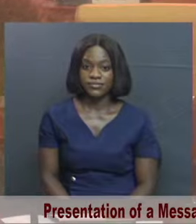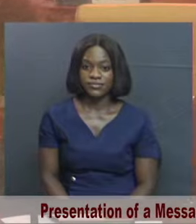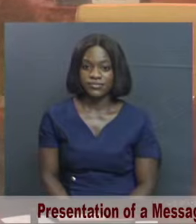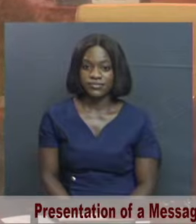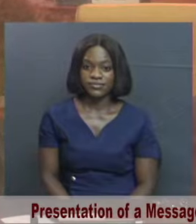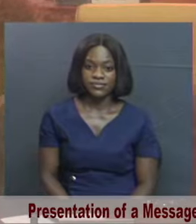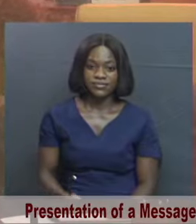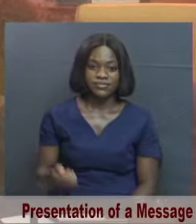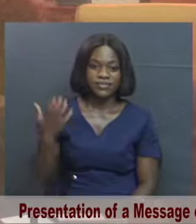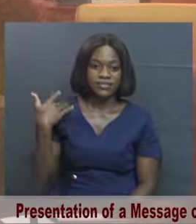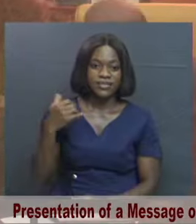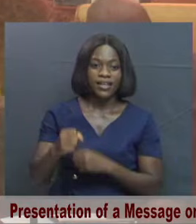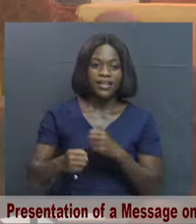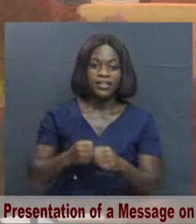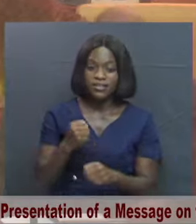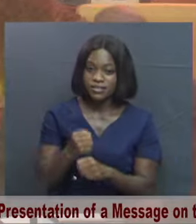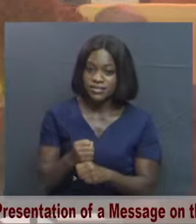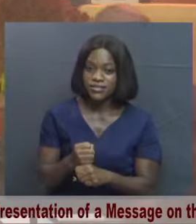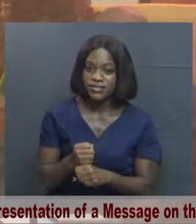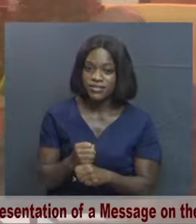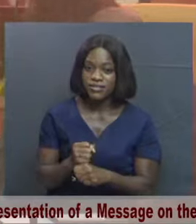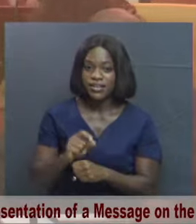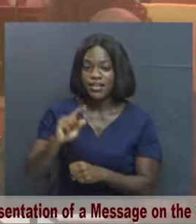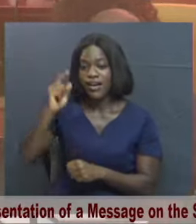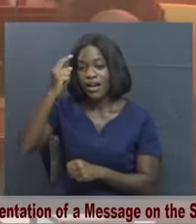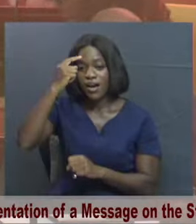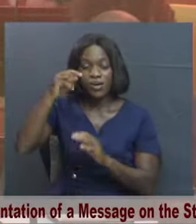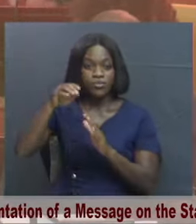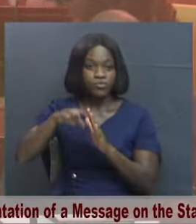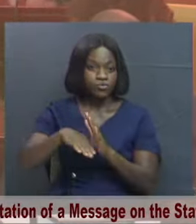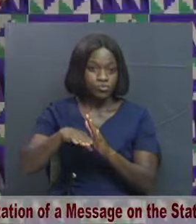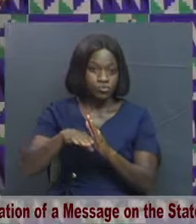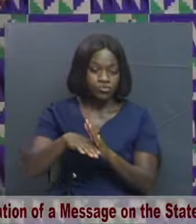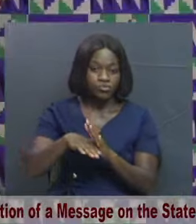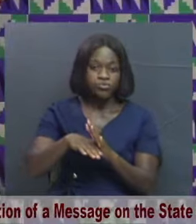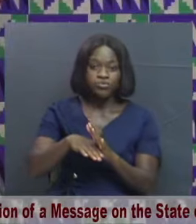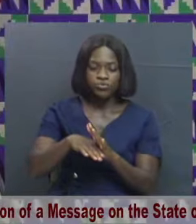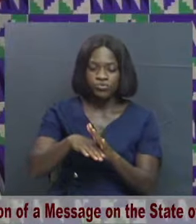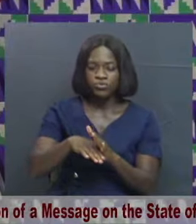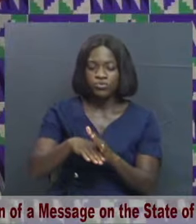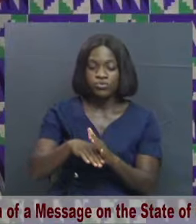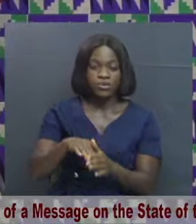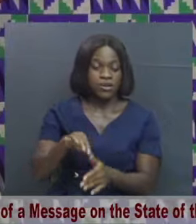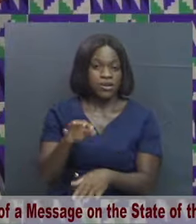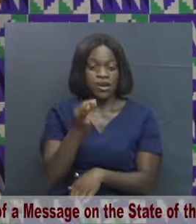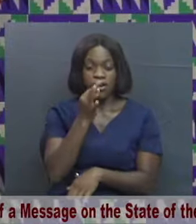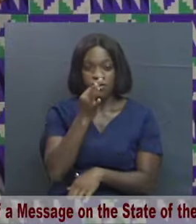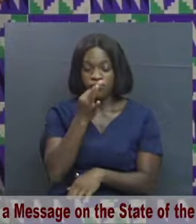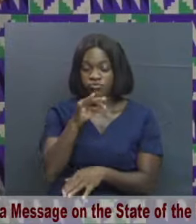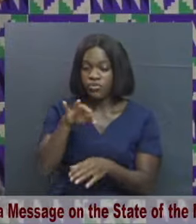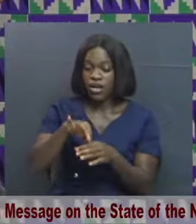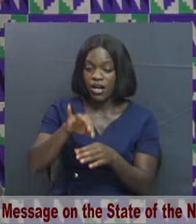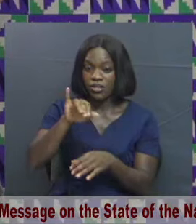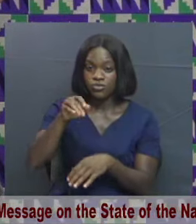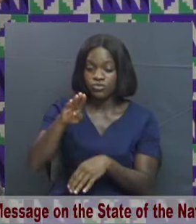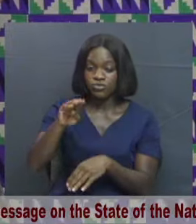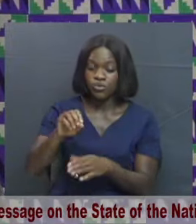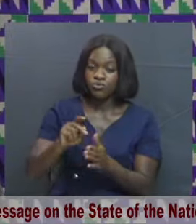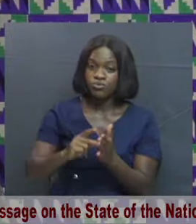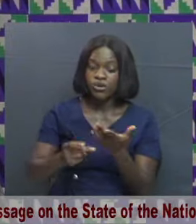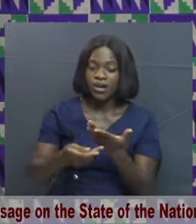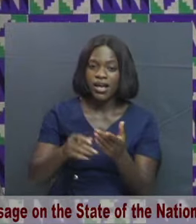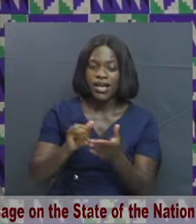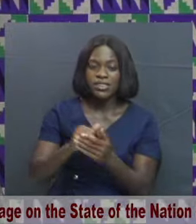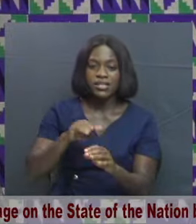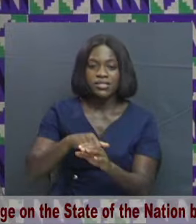last year government reduced the planting for food and jobs program which have been implemented